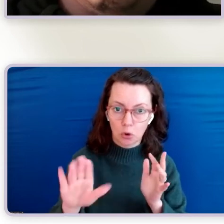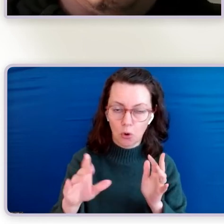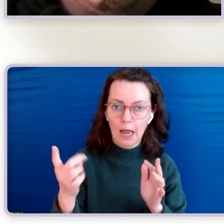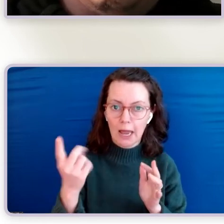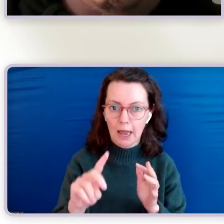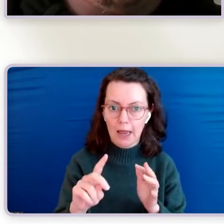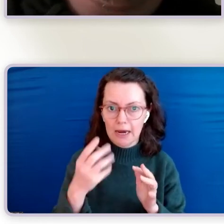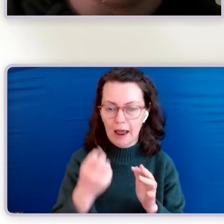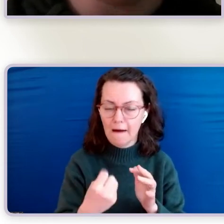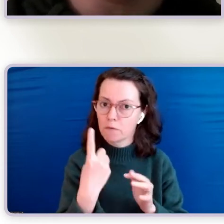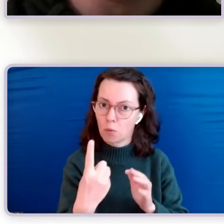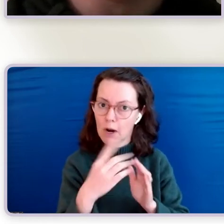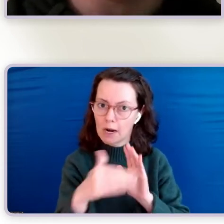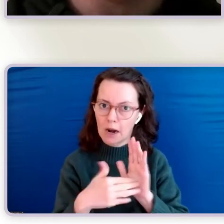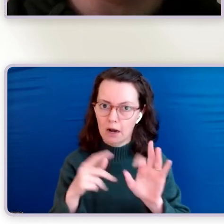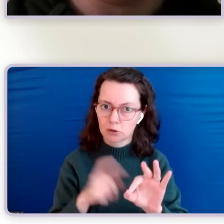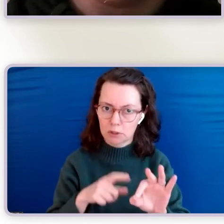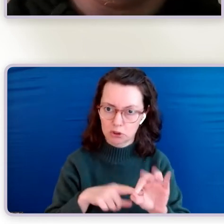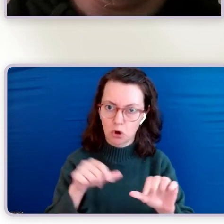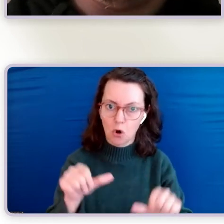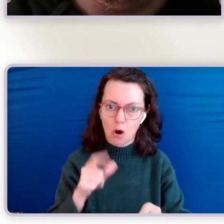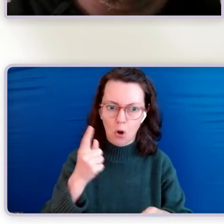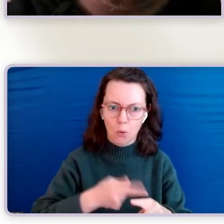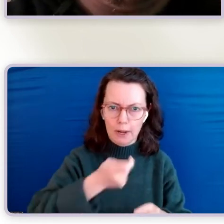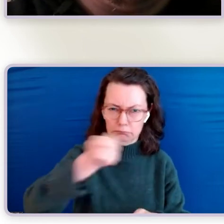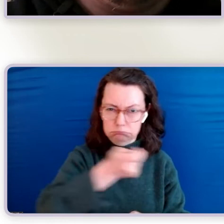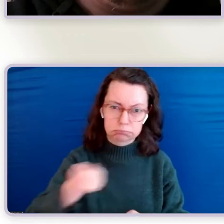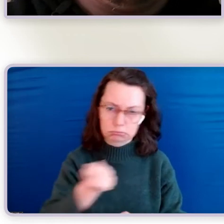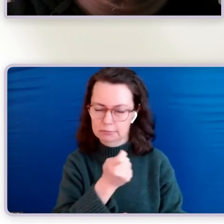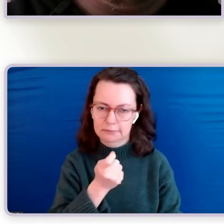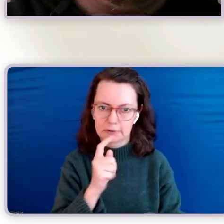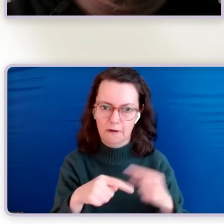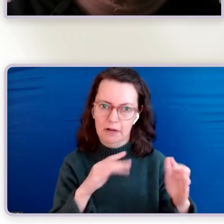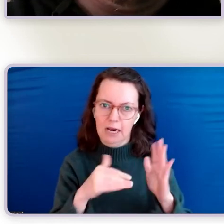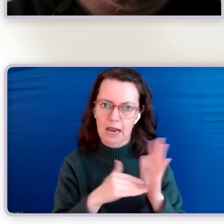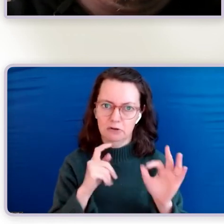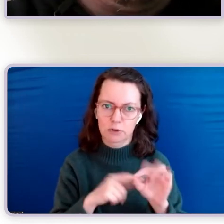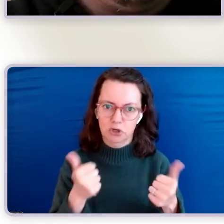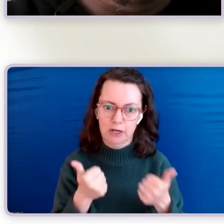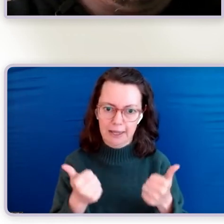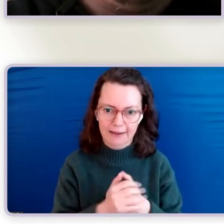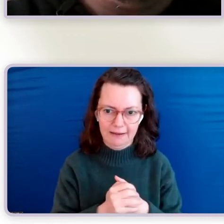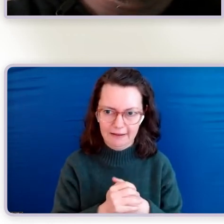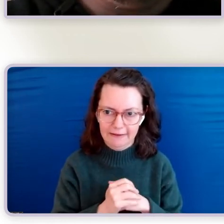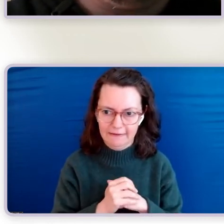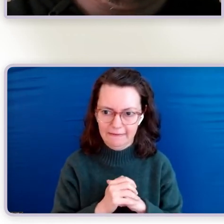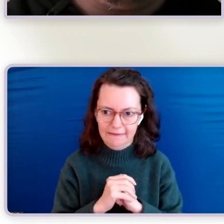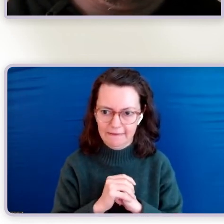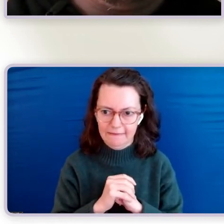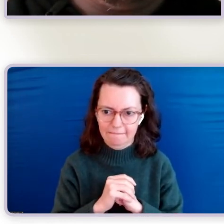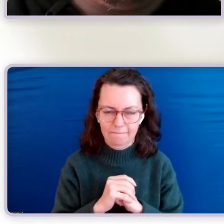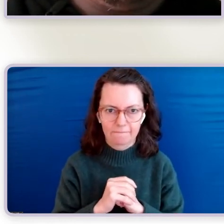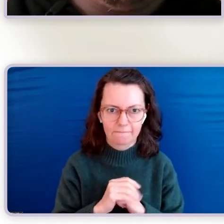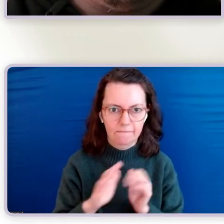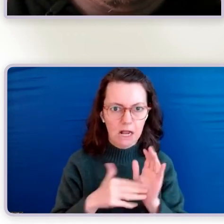one final question, and we'll just do a quick lightning round of the last question, if that's okay. So the last question was, why